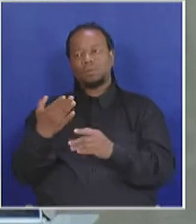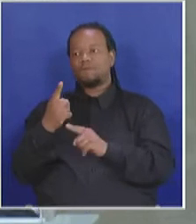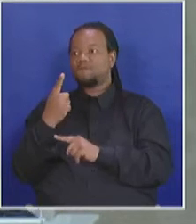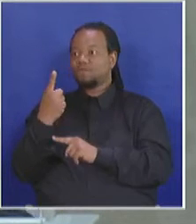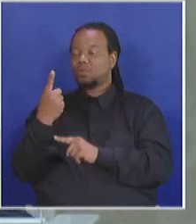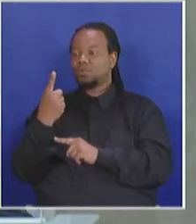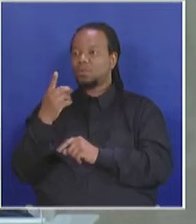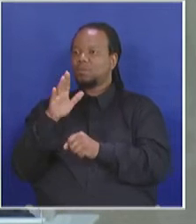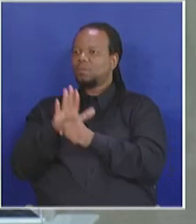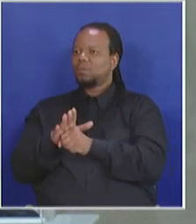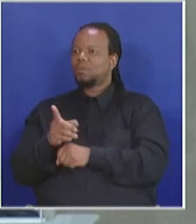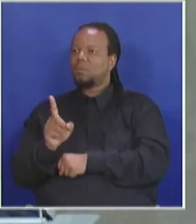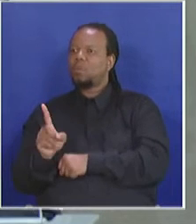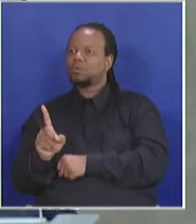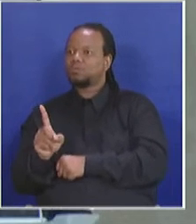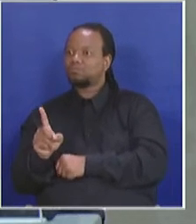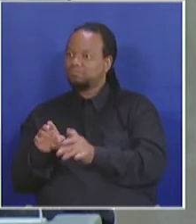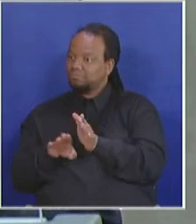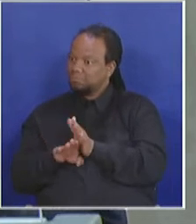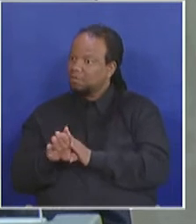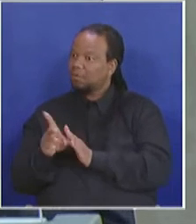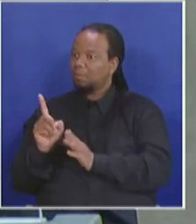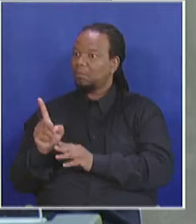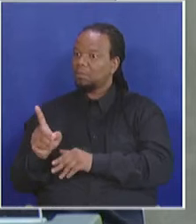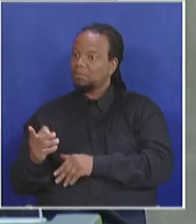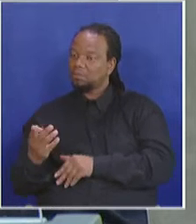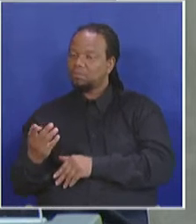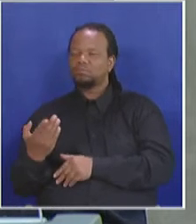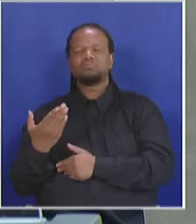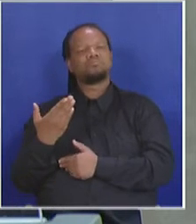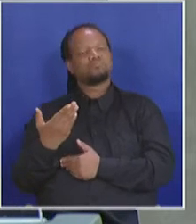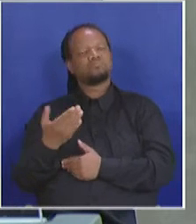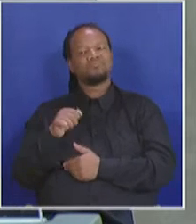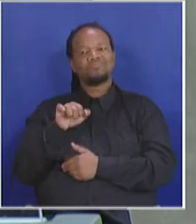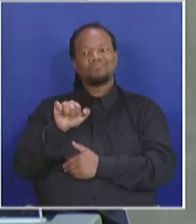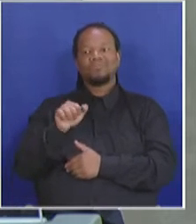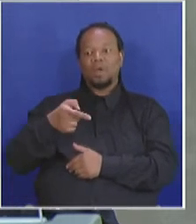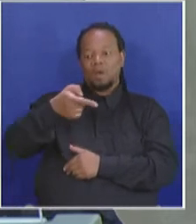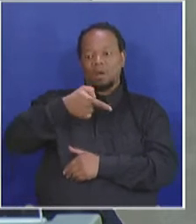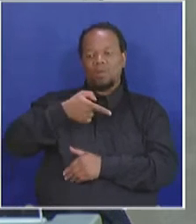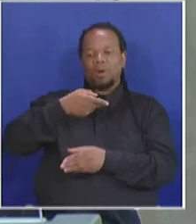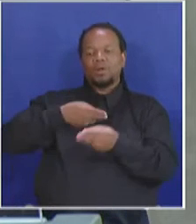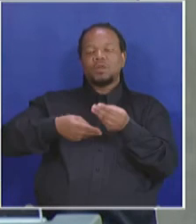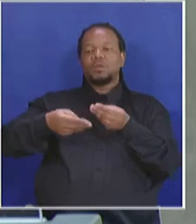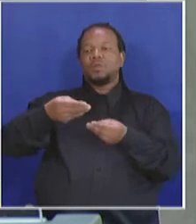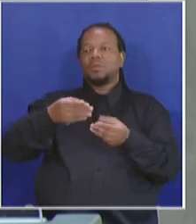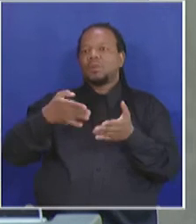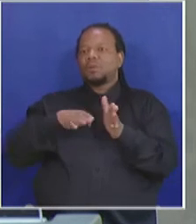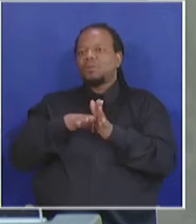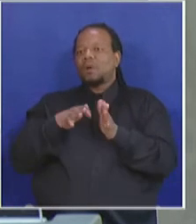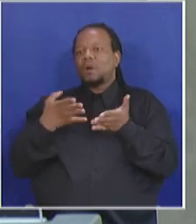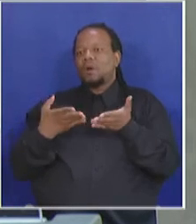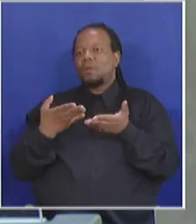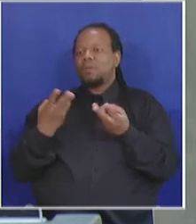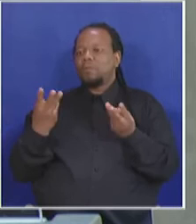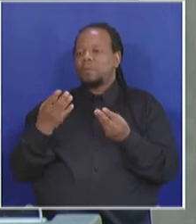economic development. And for our economy to develop, people will get jobs. And if we're